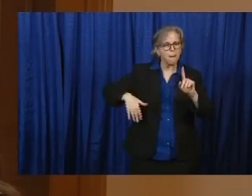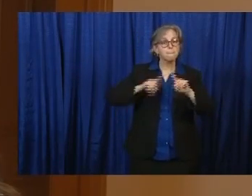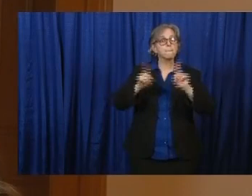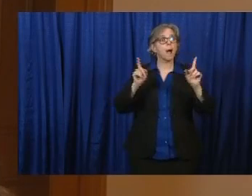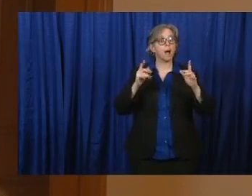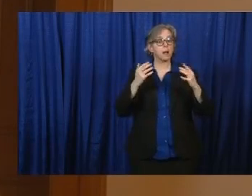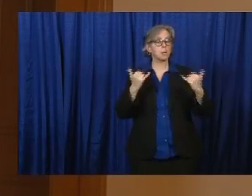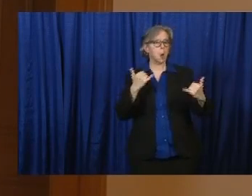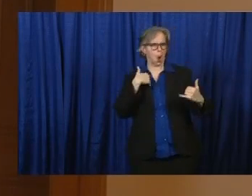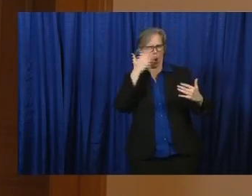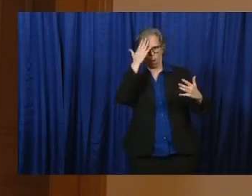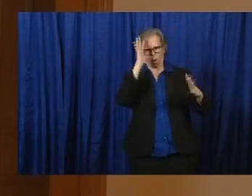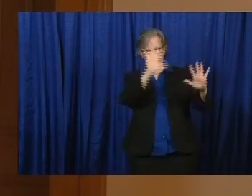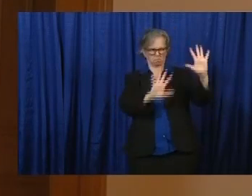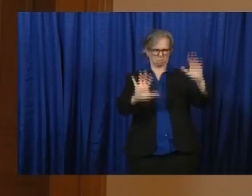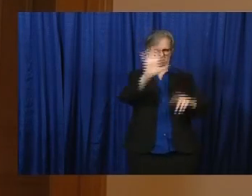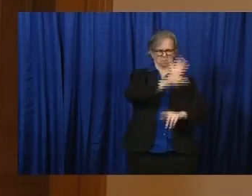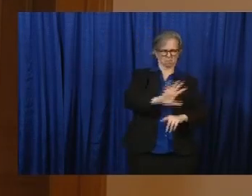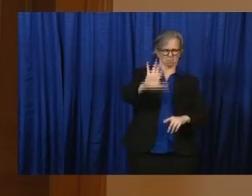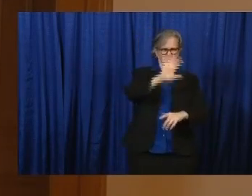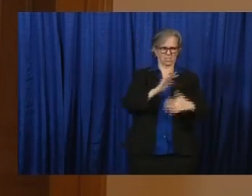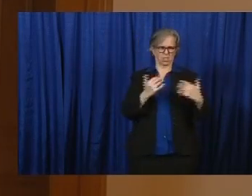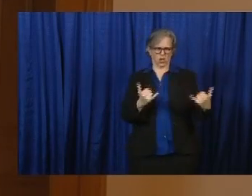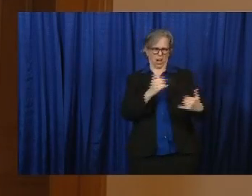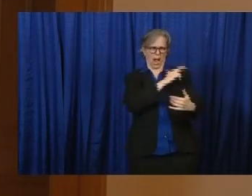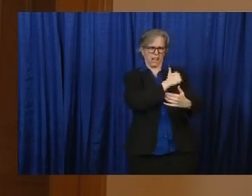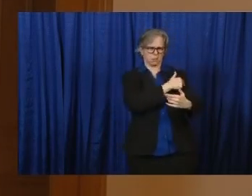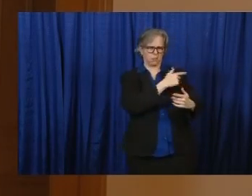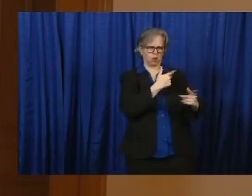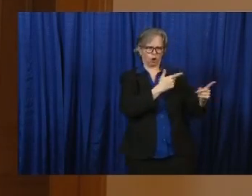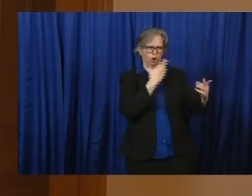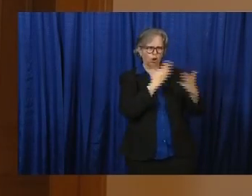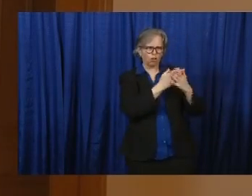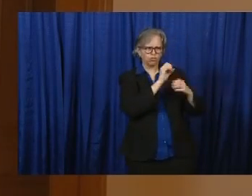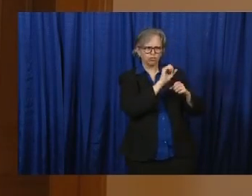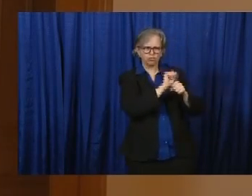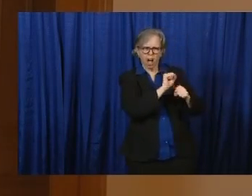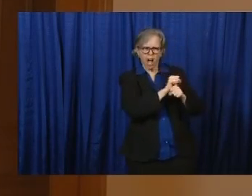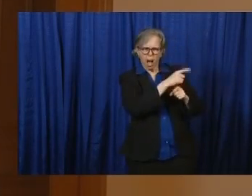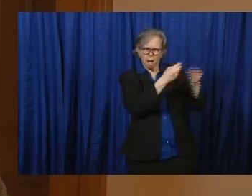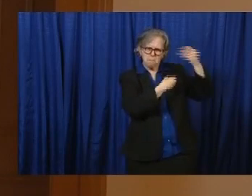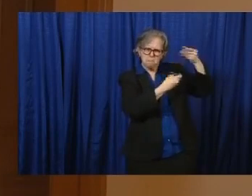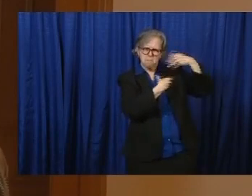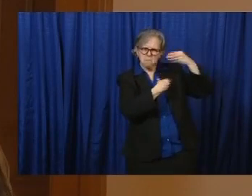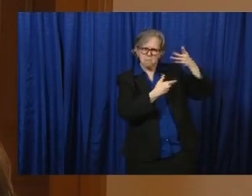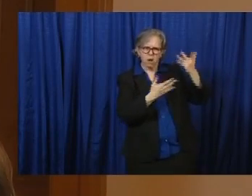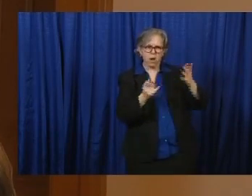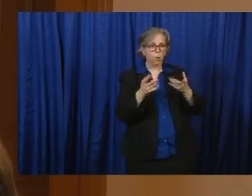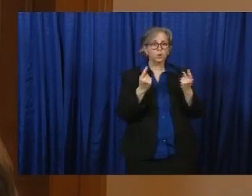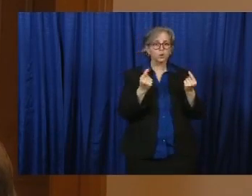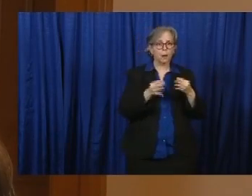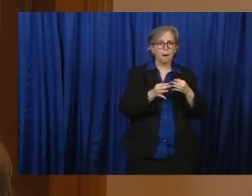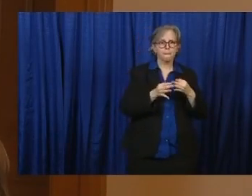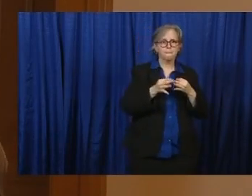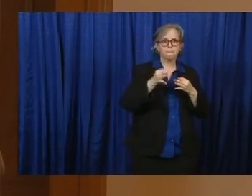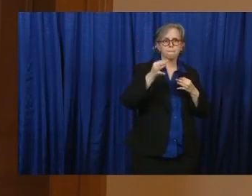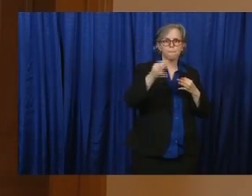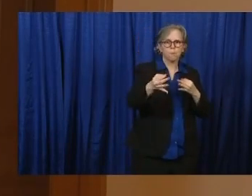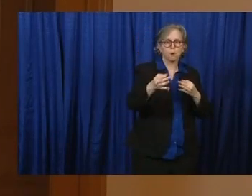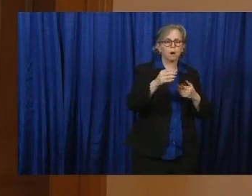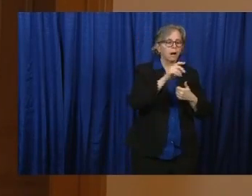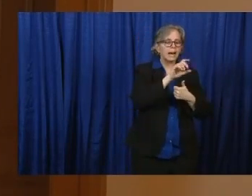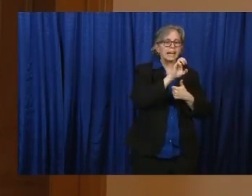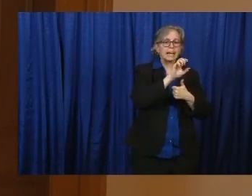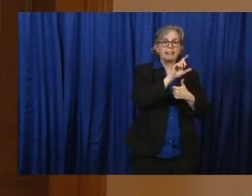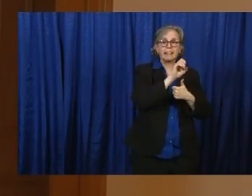currently, the hospitals have done a great job of freeing up the equipment by not doing elective surgeries. Right now, it shows you that,